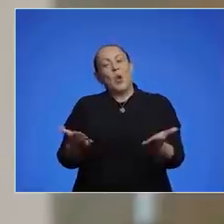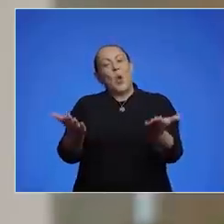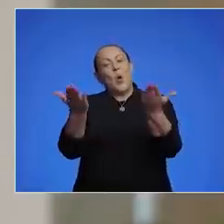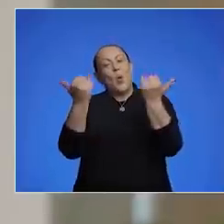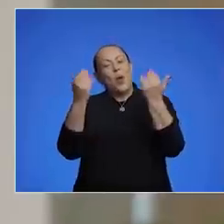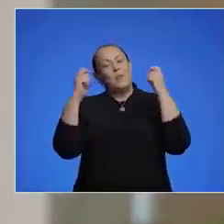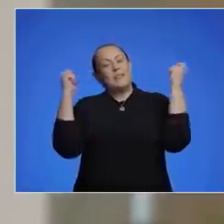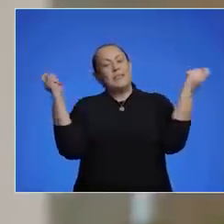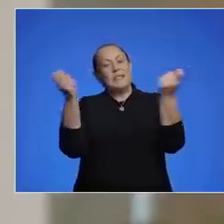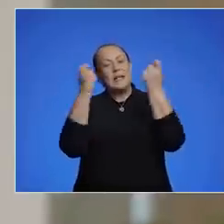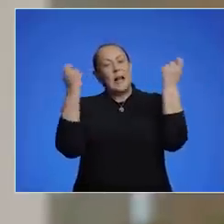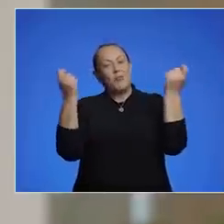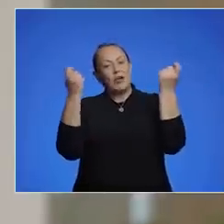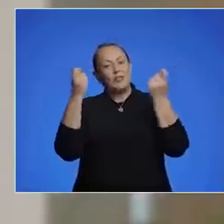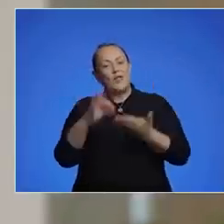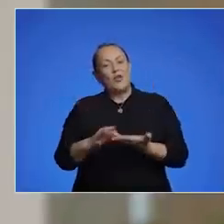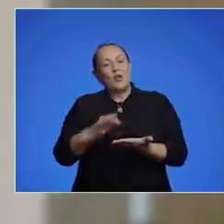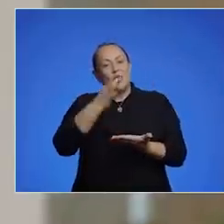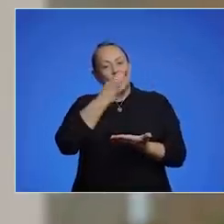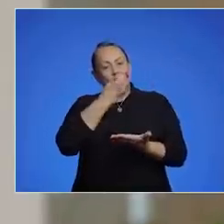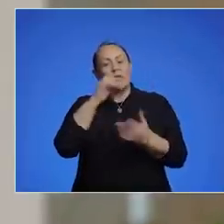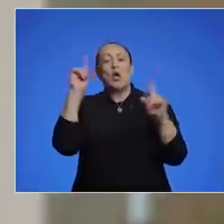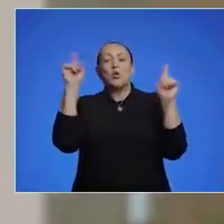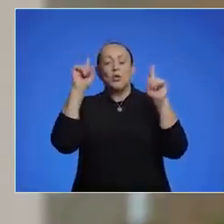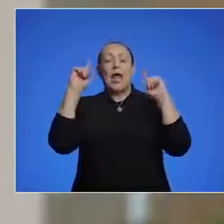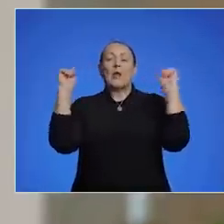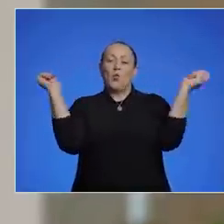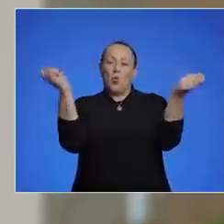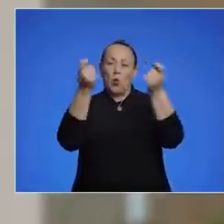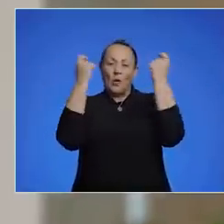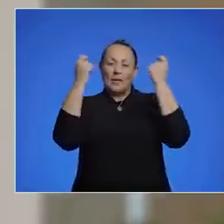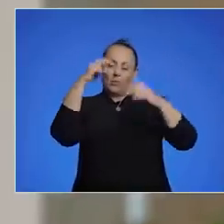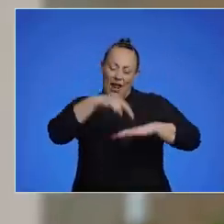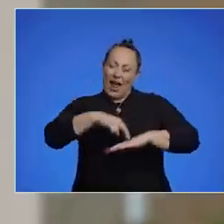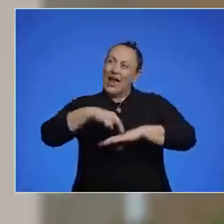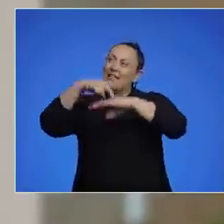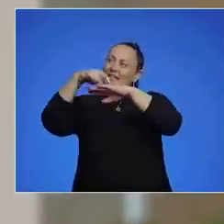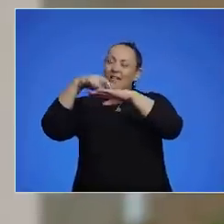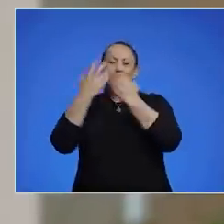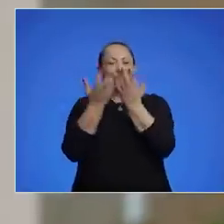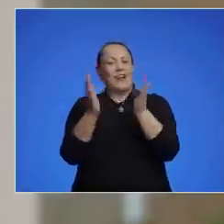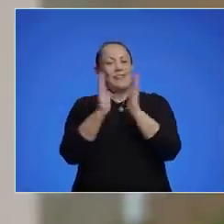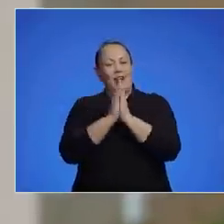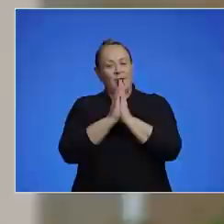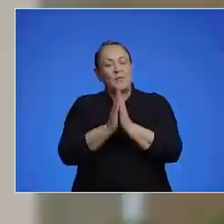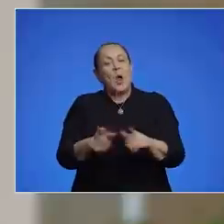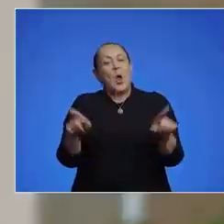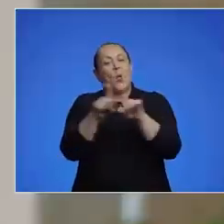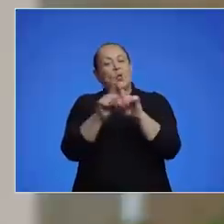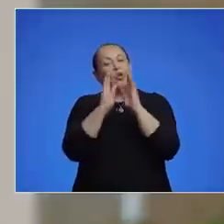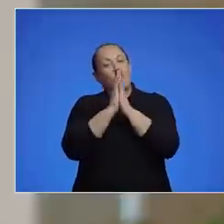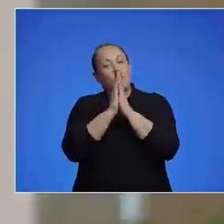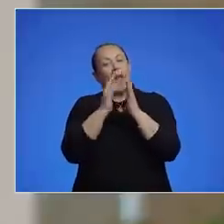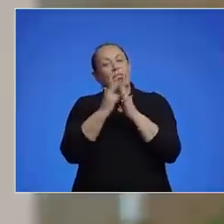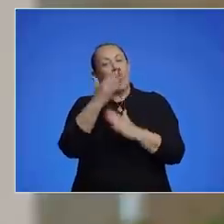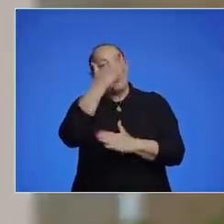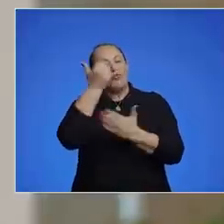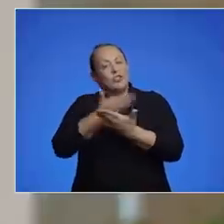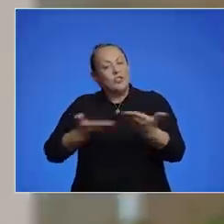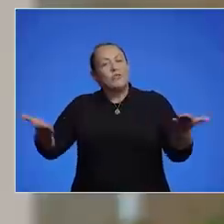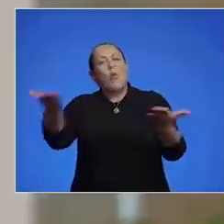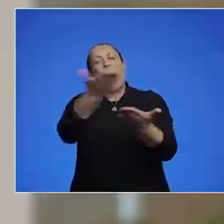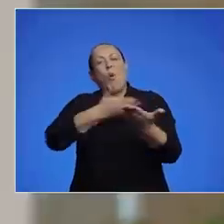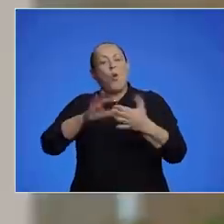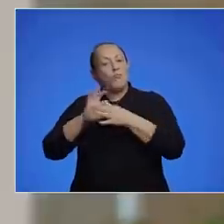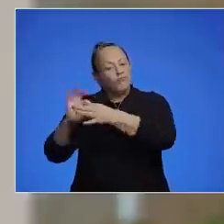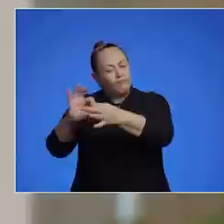this celebration of the Eucharist. Today we celebrate Ascension Sunday, but we also pray for Christian unity. Never has